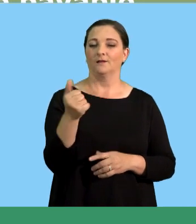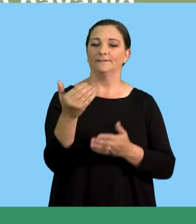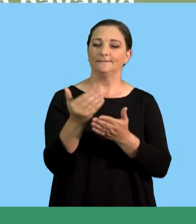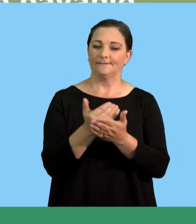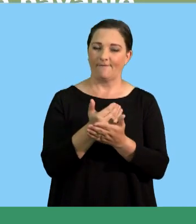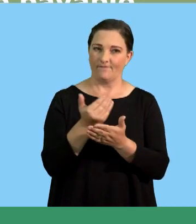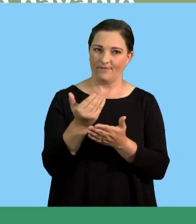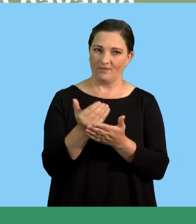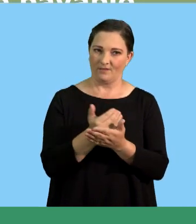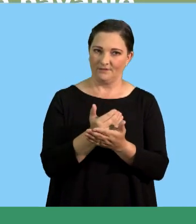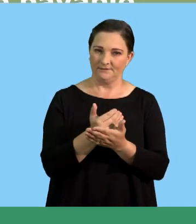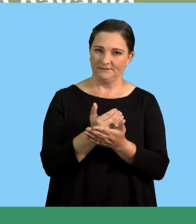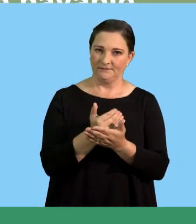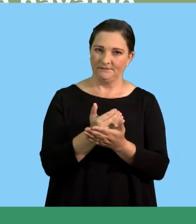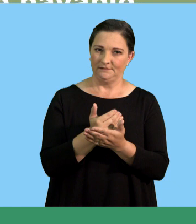savings